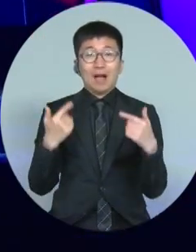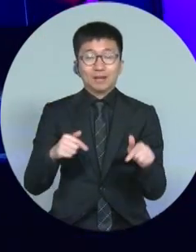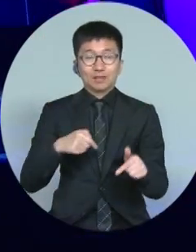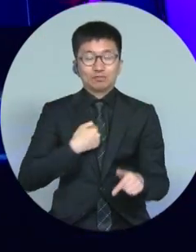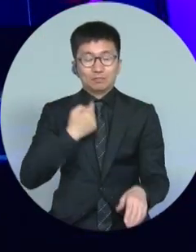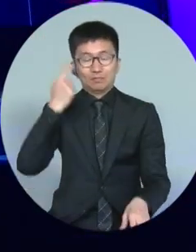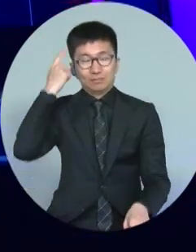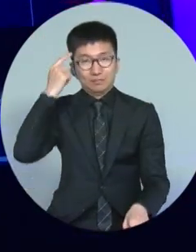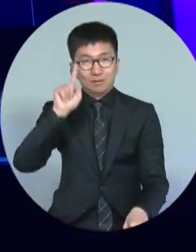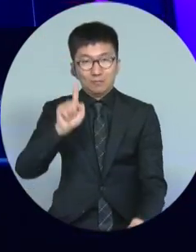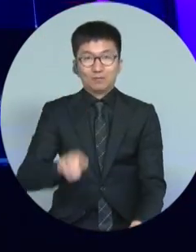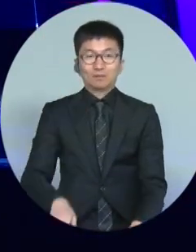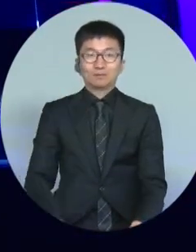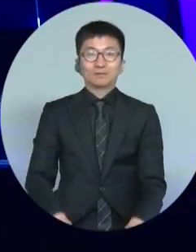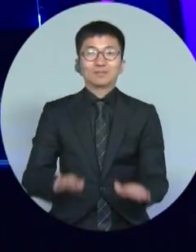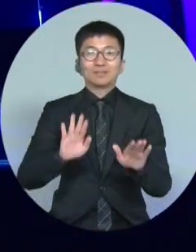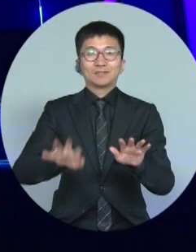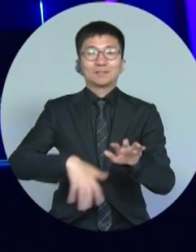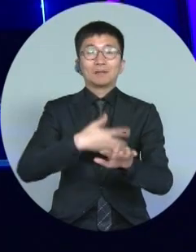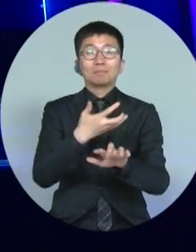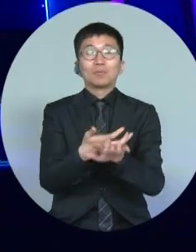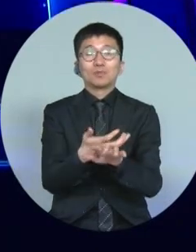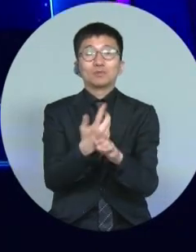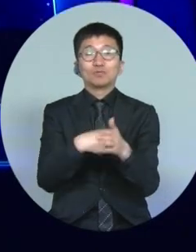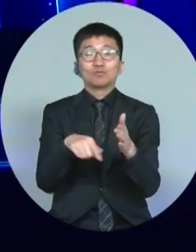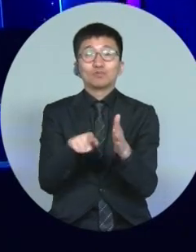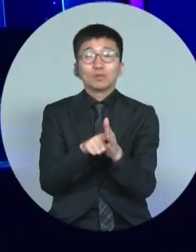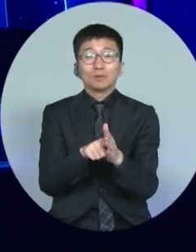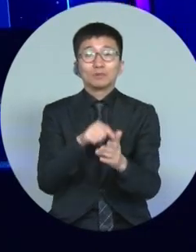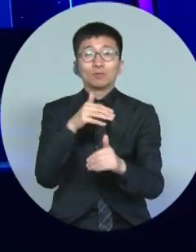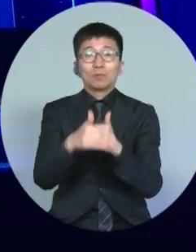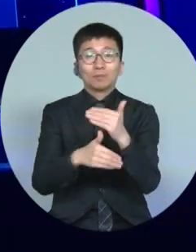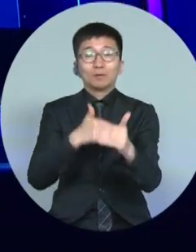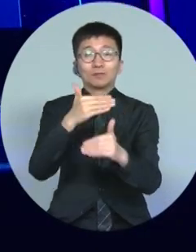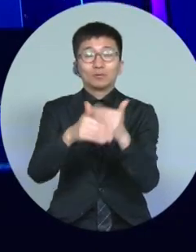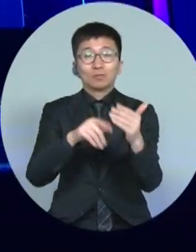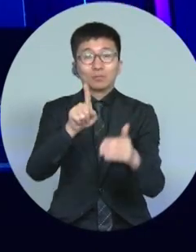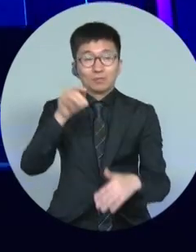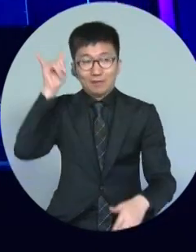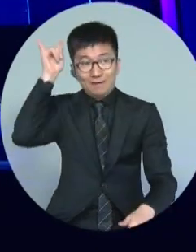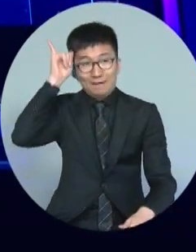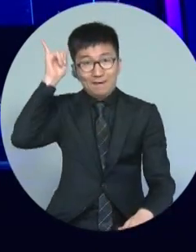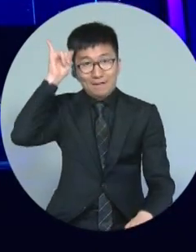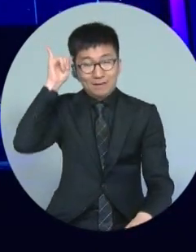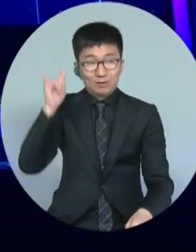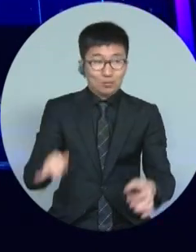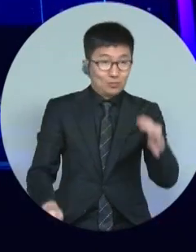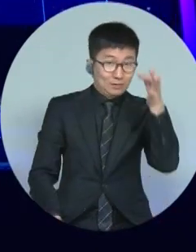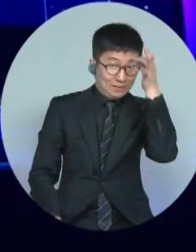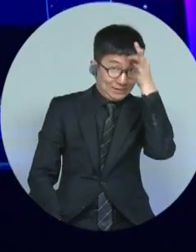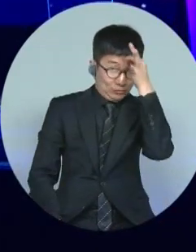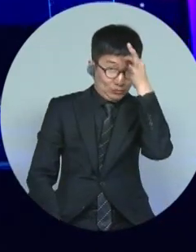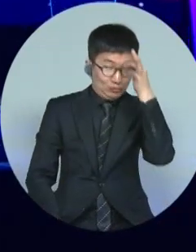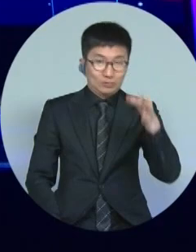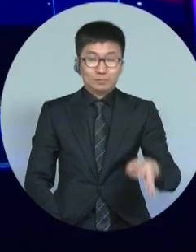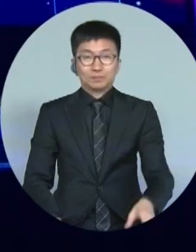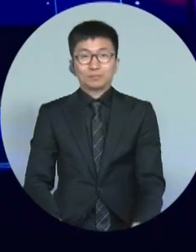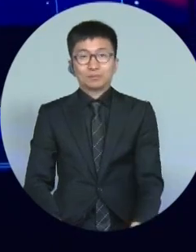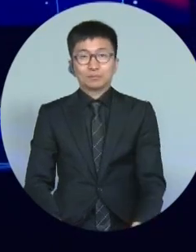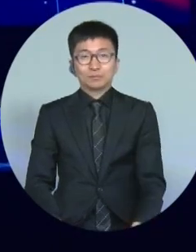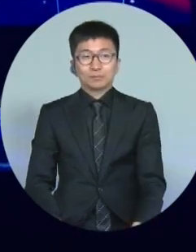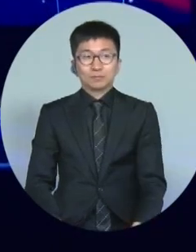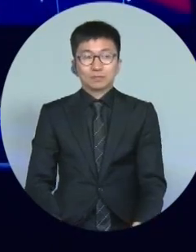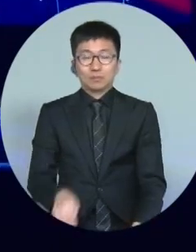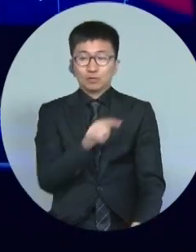transformation and how can AI and the technologies of the world be harnessed to improve